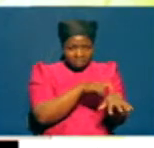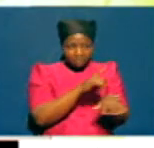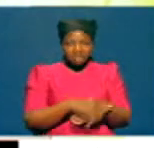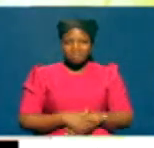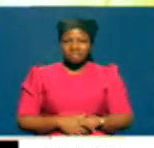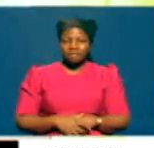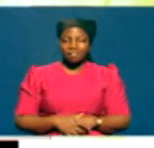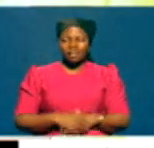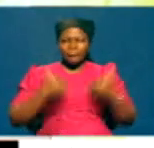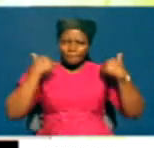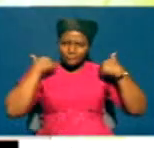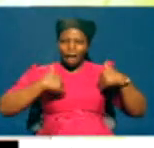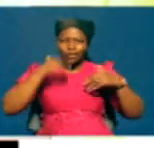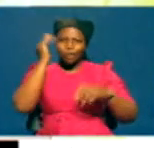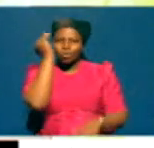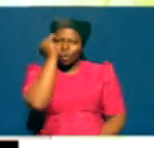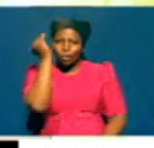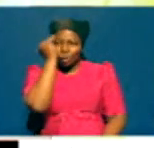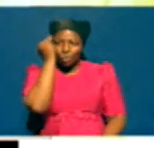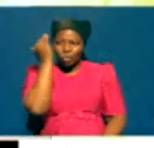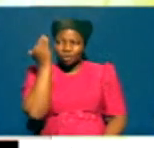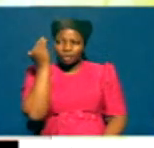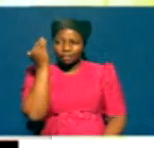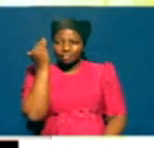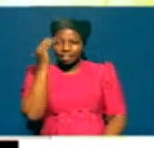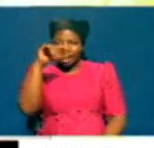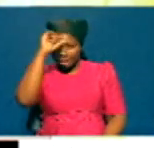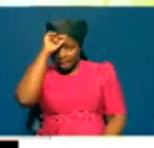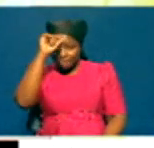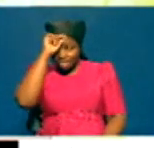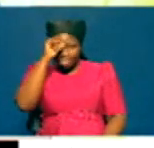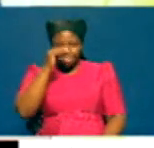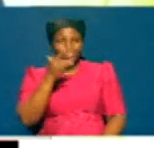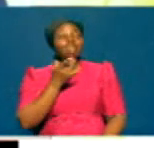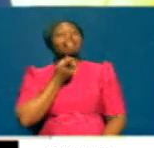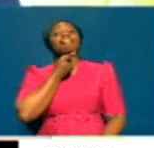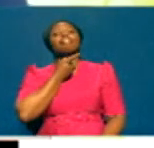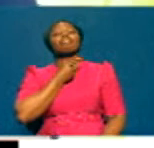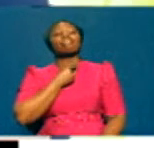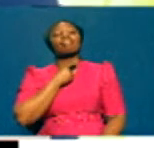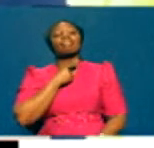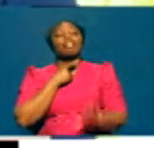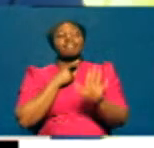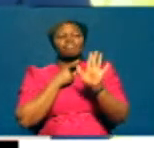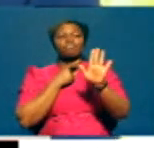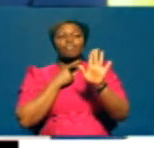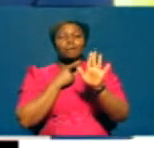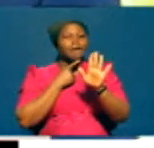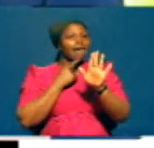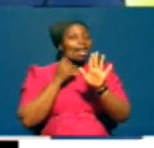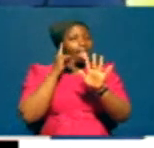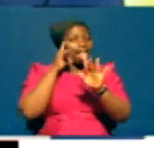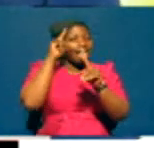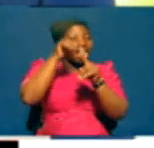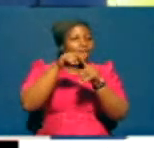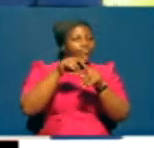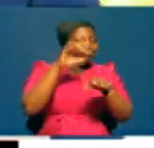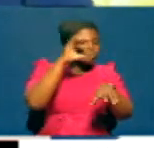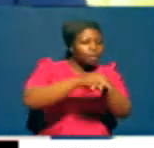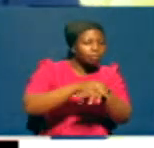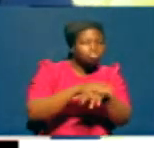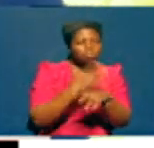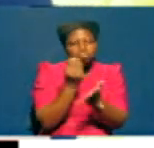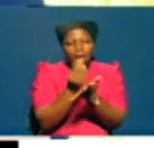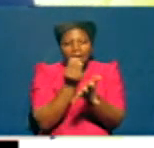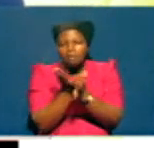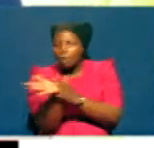I know a government desires to look for quick collection of revenue, and